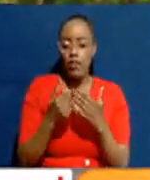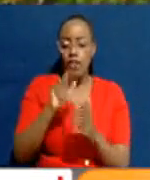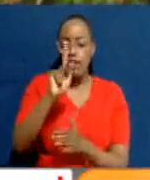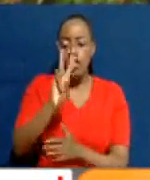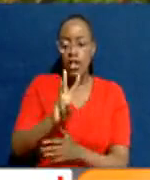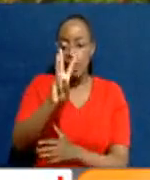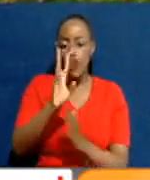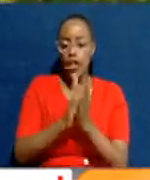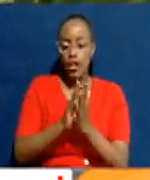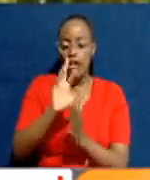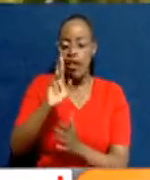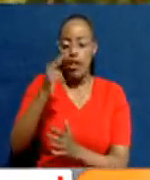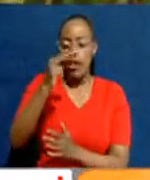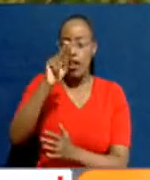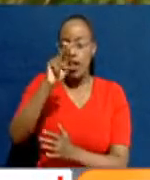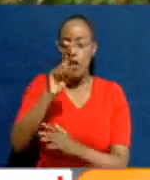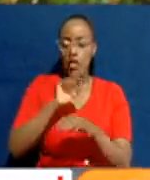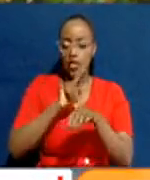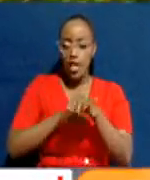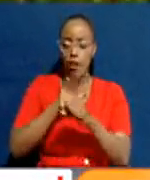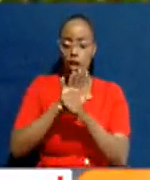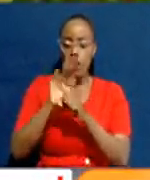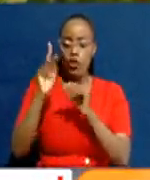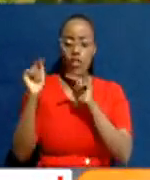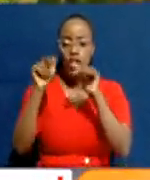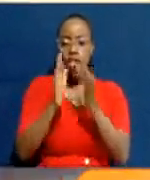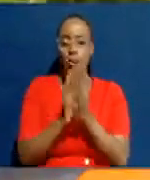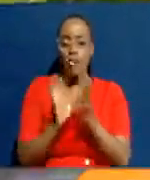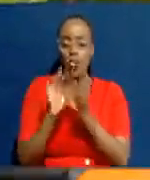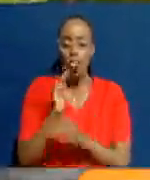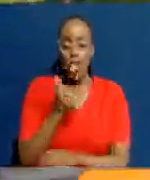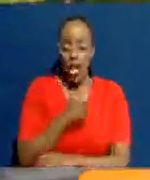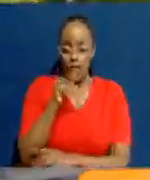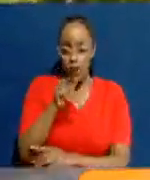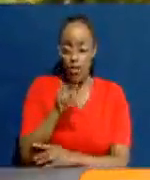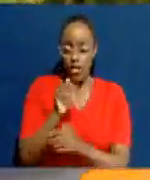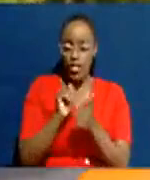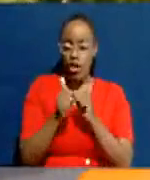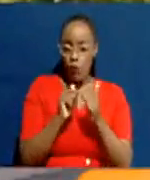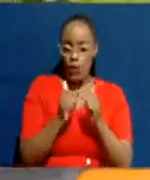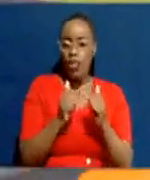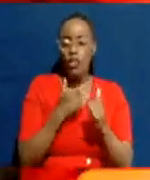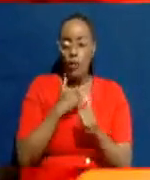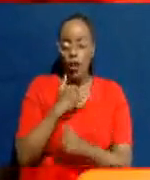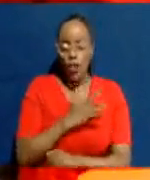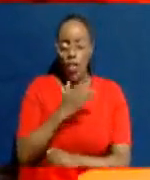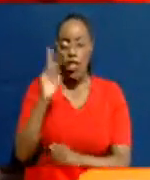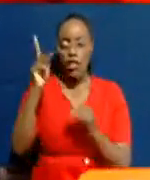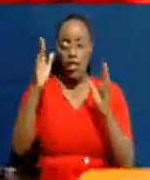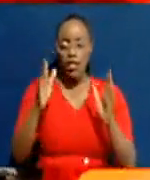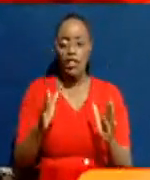and Rhino Arc were very proud that when many Kenyans come around and join us in the charge, we know we've touched the hearts of Kenyans.